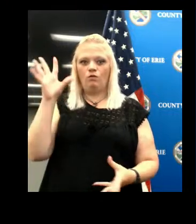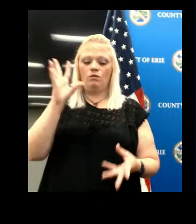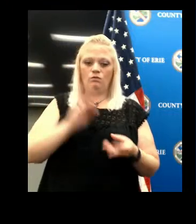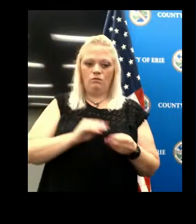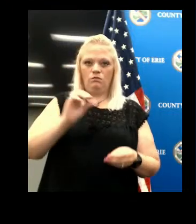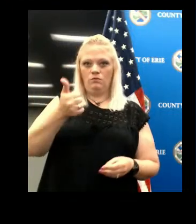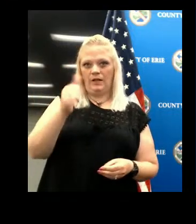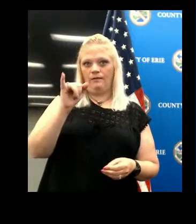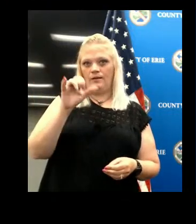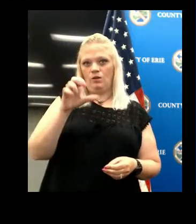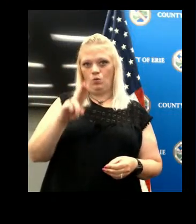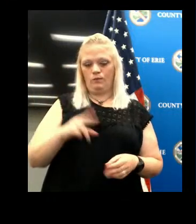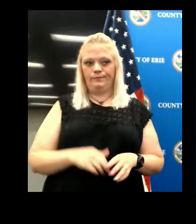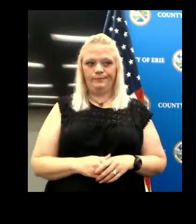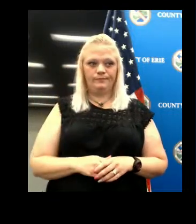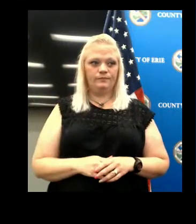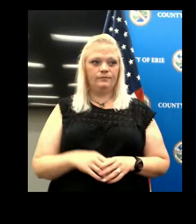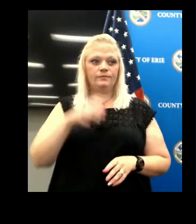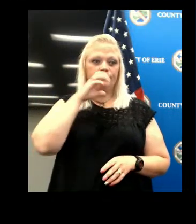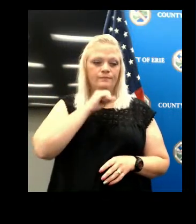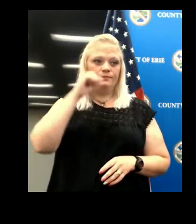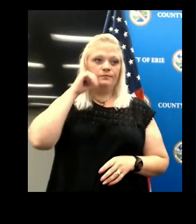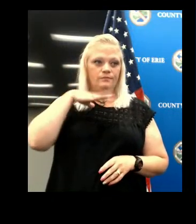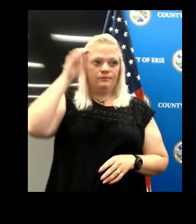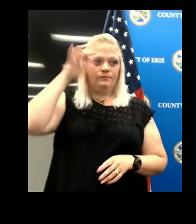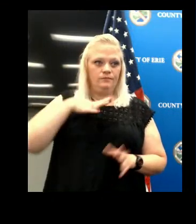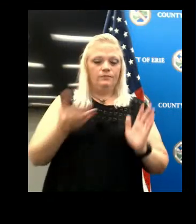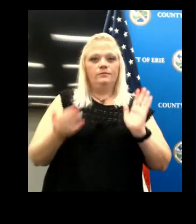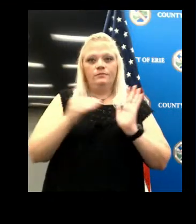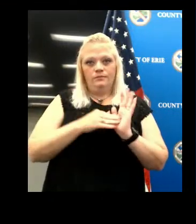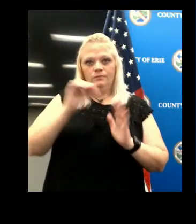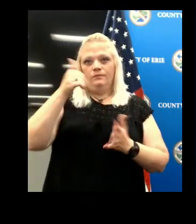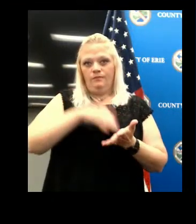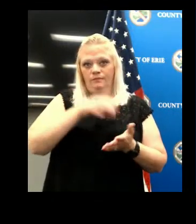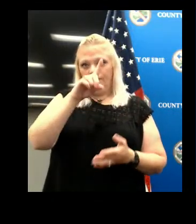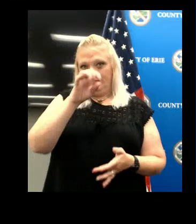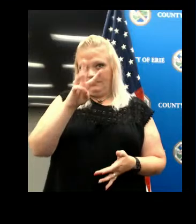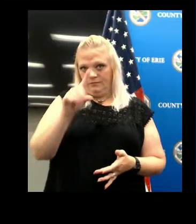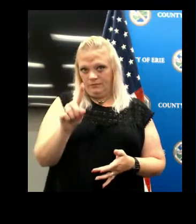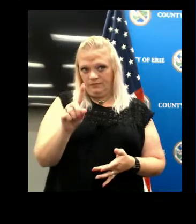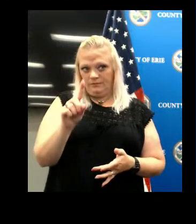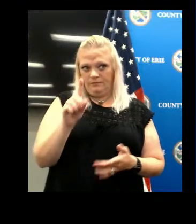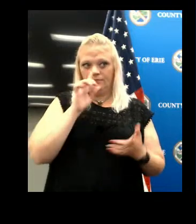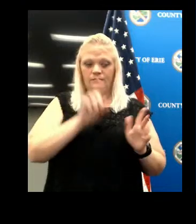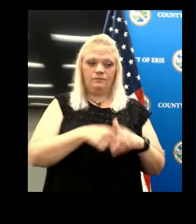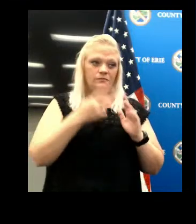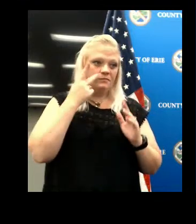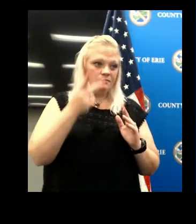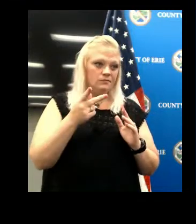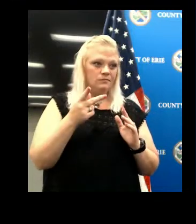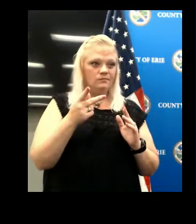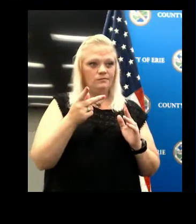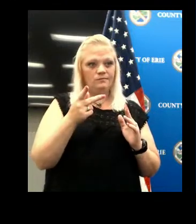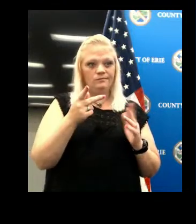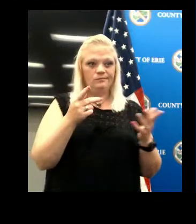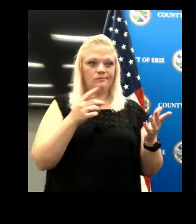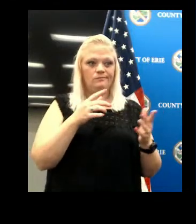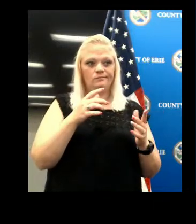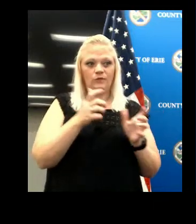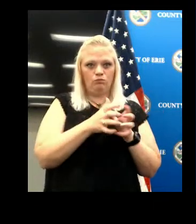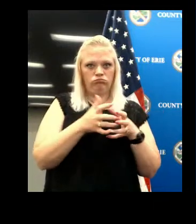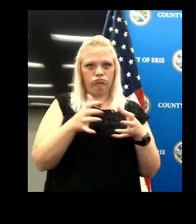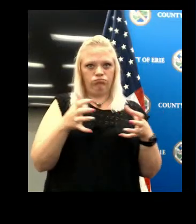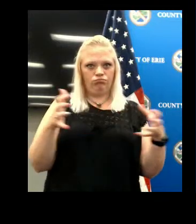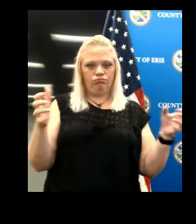ICU. Cases by age and gender, once again, we talked 10,161, and you're starting to see some big growth in the age category of 20